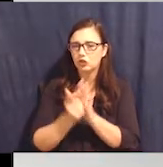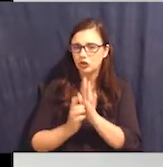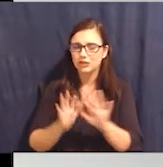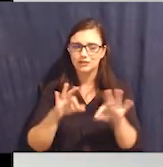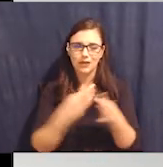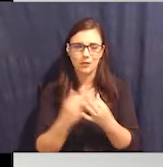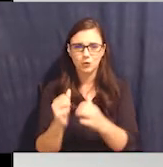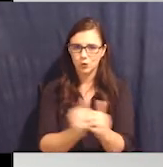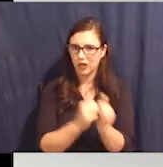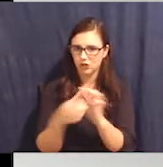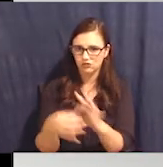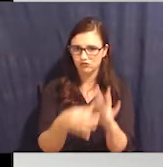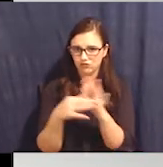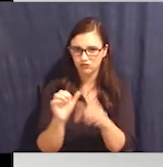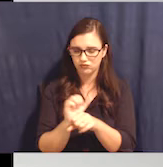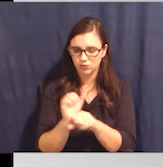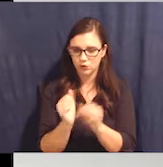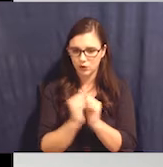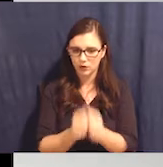attorneys and the families together.